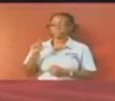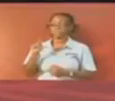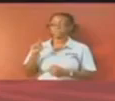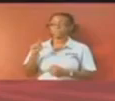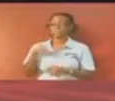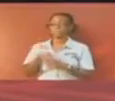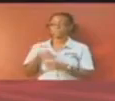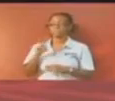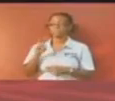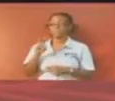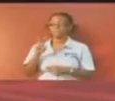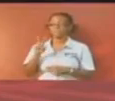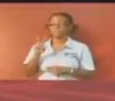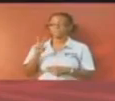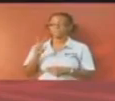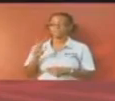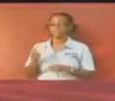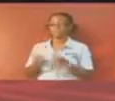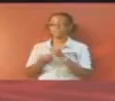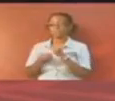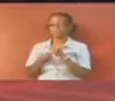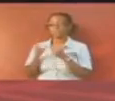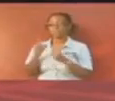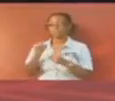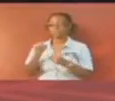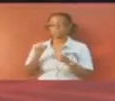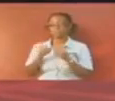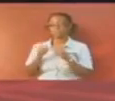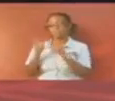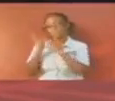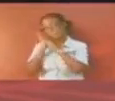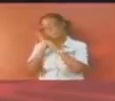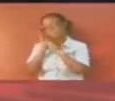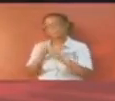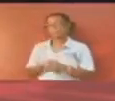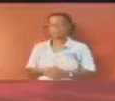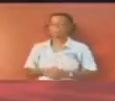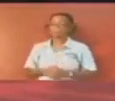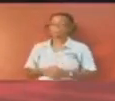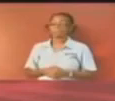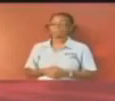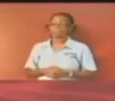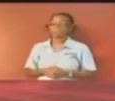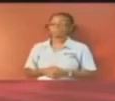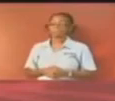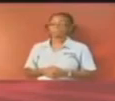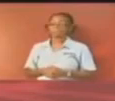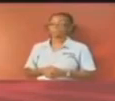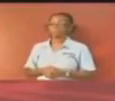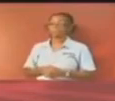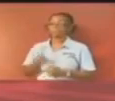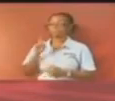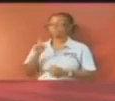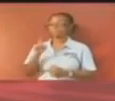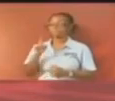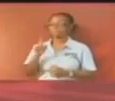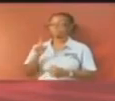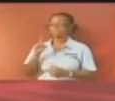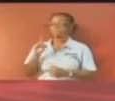beds, and at the Point Fortin facility, another 40. I'm sorry, the number should have been 110, my